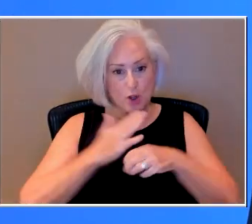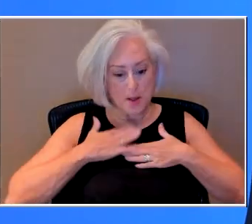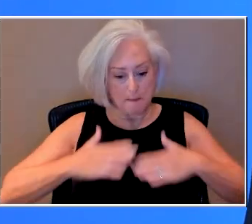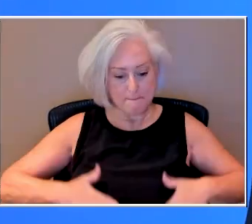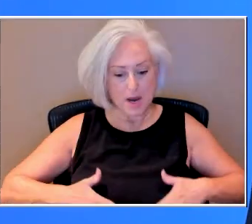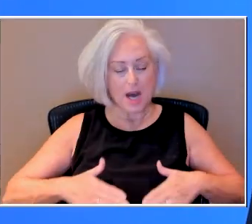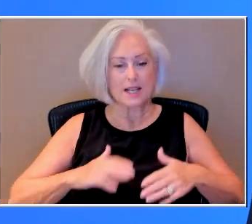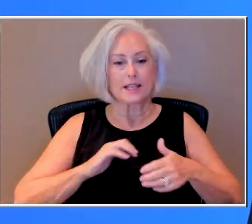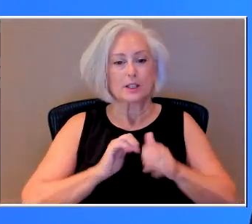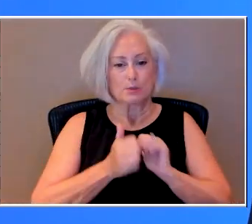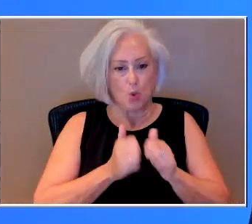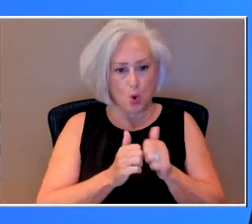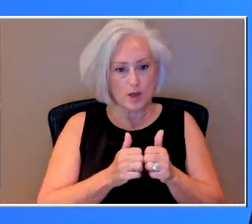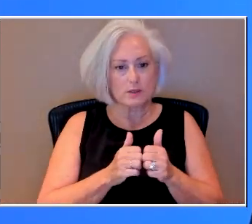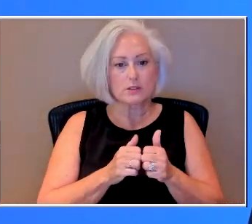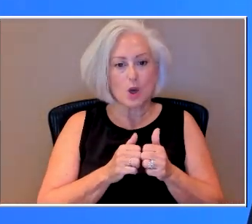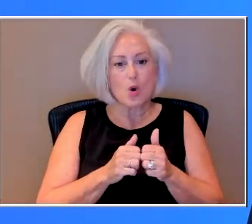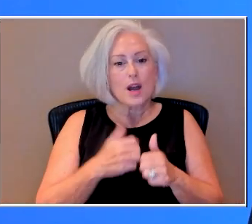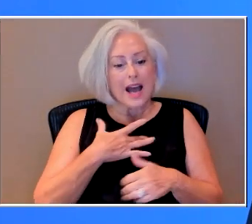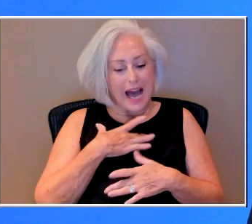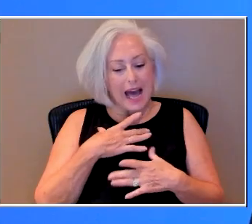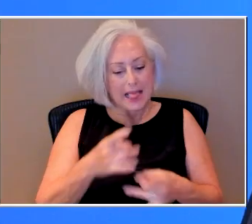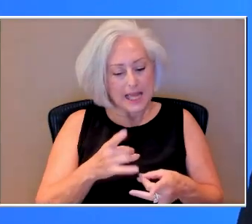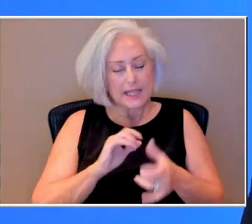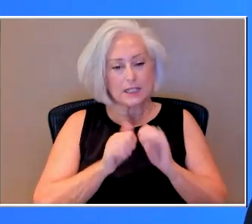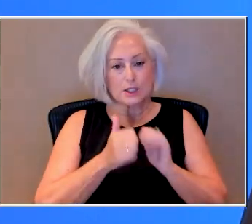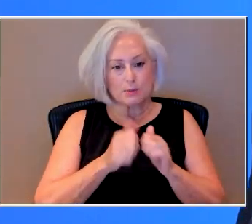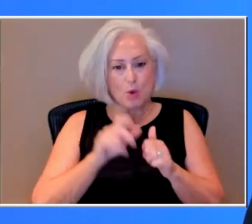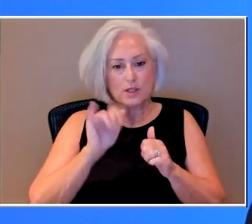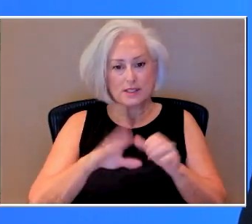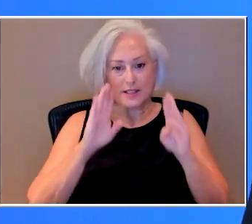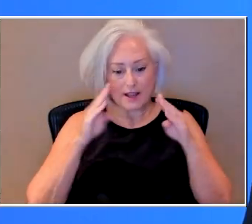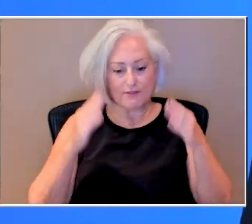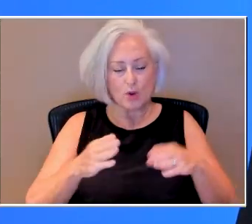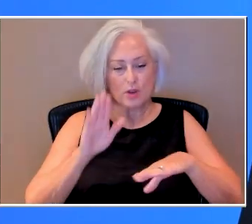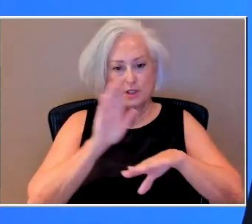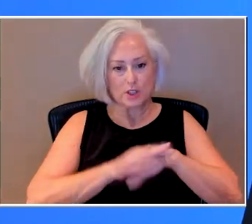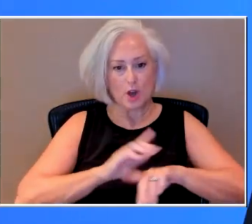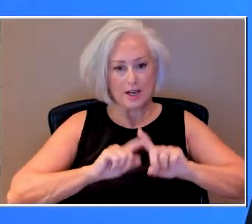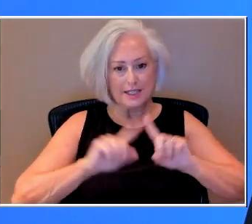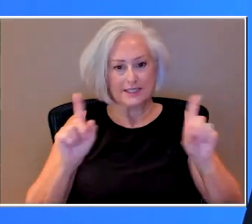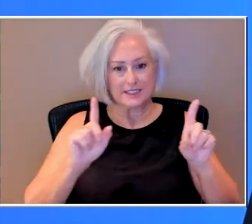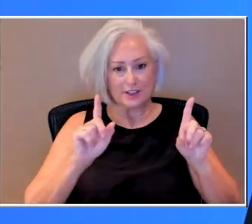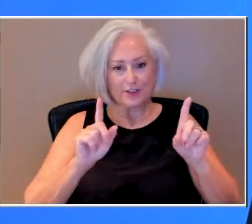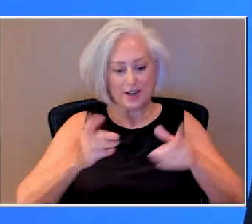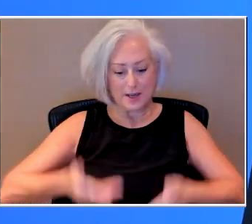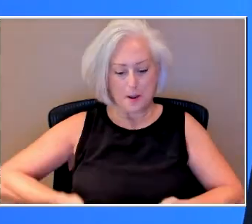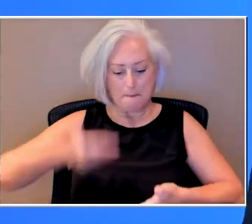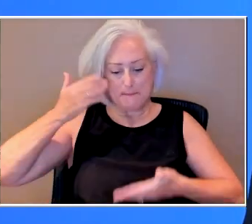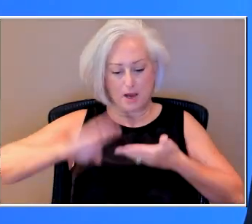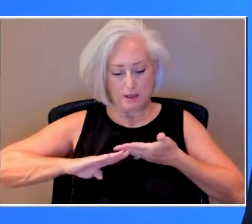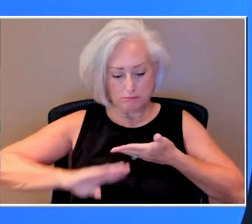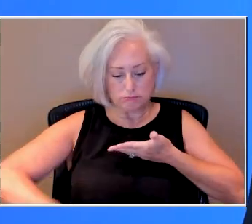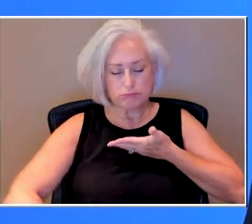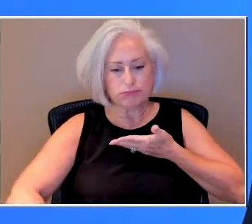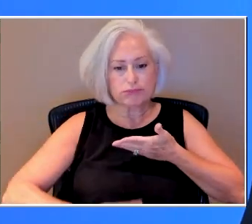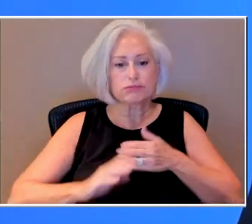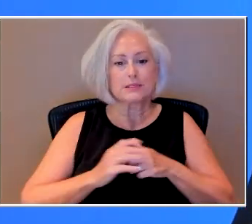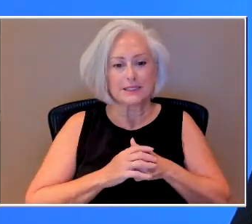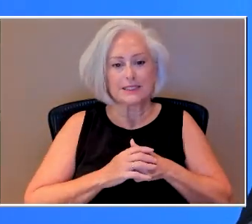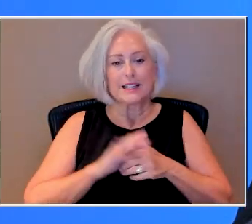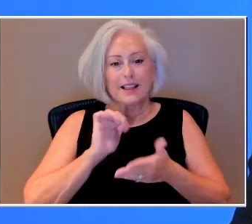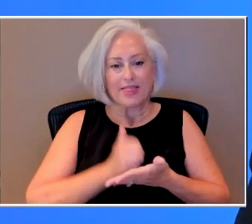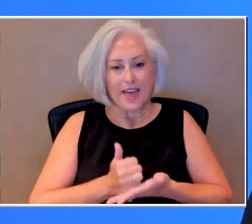like sports that focus on a different hemisphere of the body, all right, and that gives an